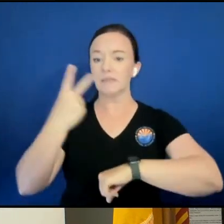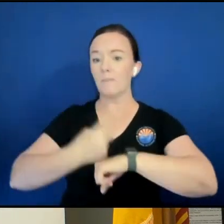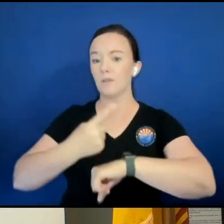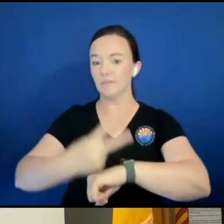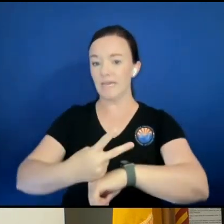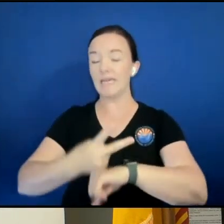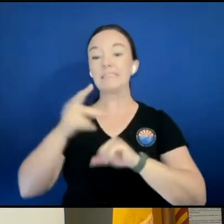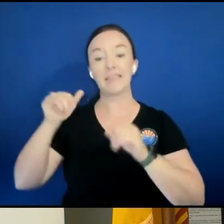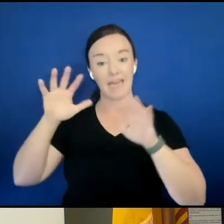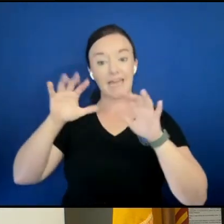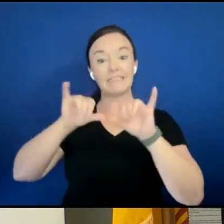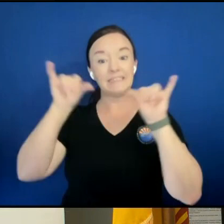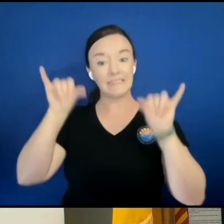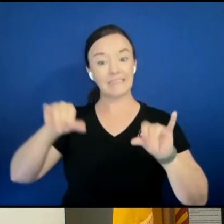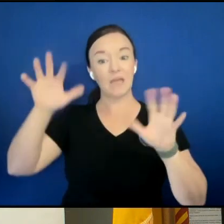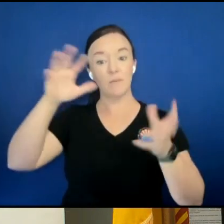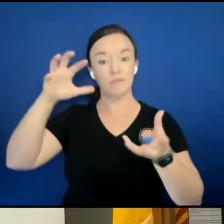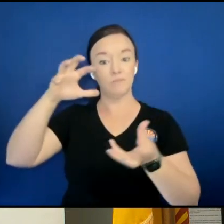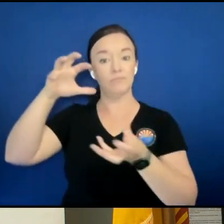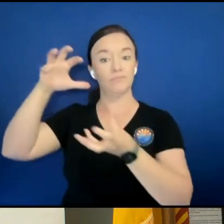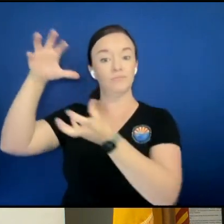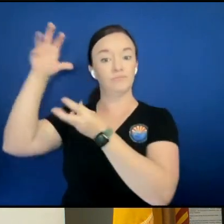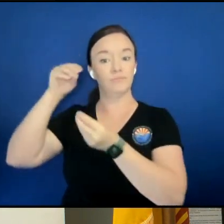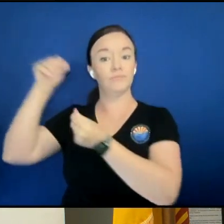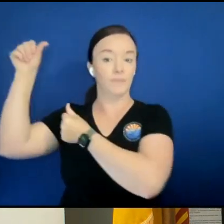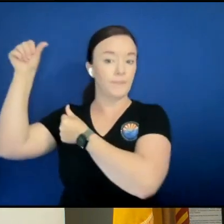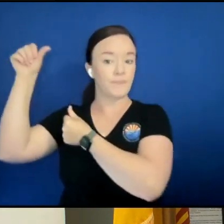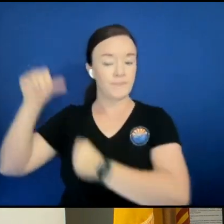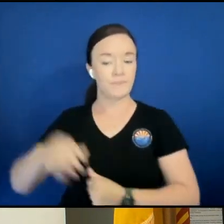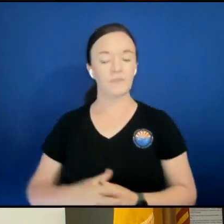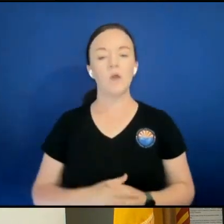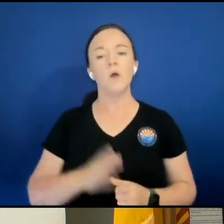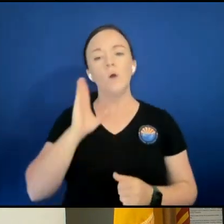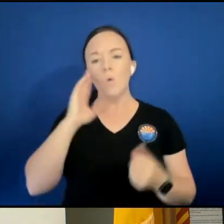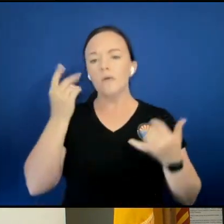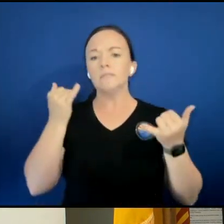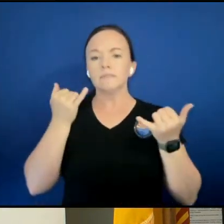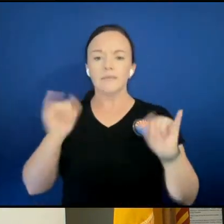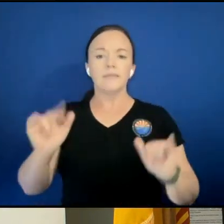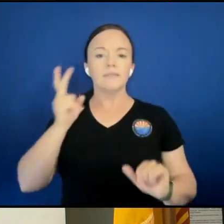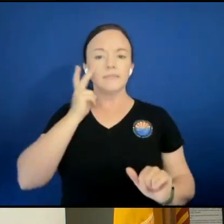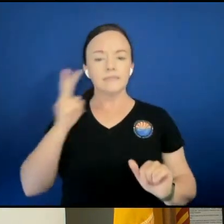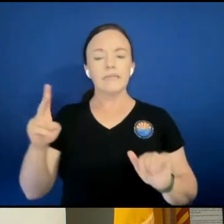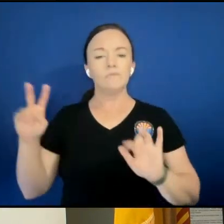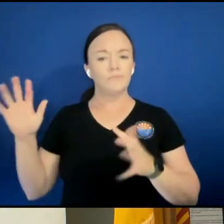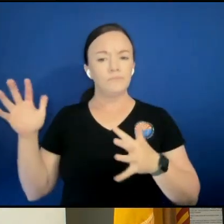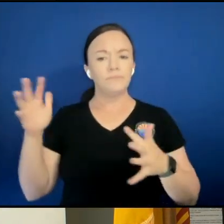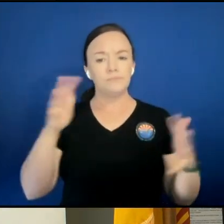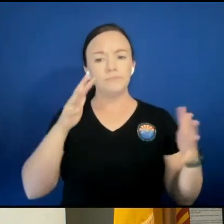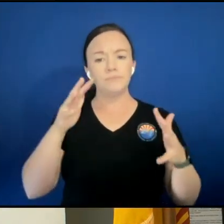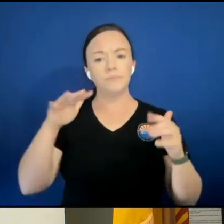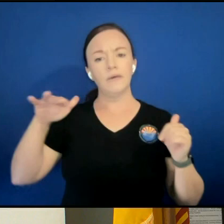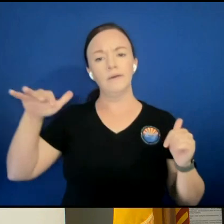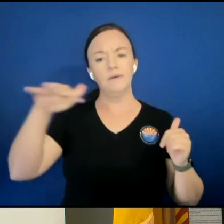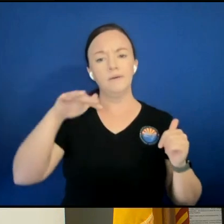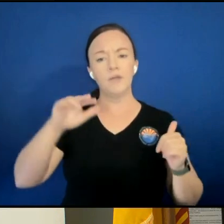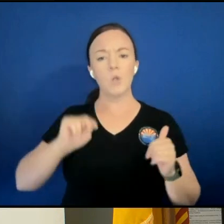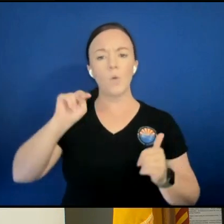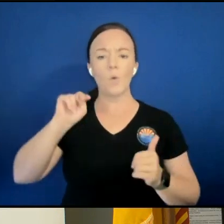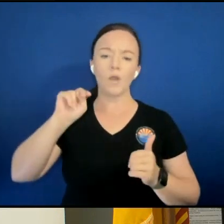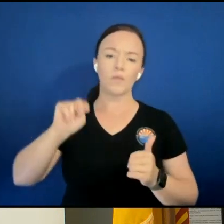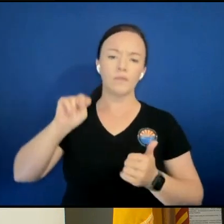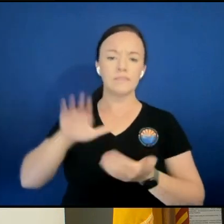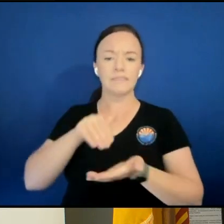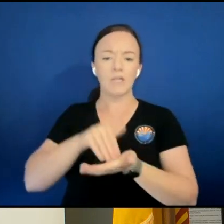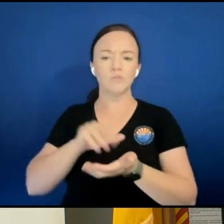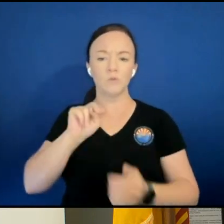of the area, we are going to continue to see some breezy conditions over north central New Mexico today, but not nearly as windy as we've